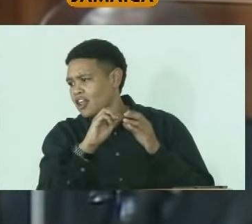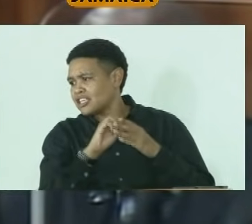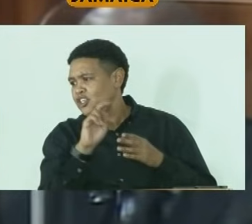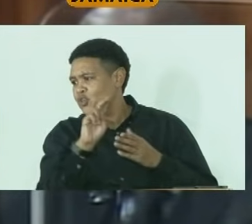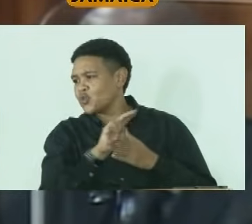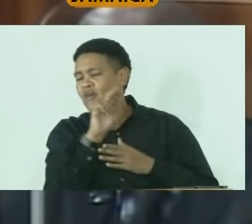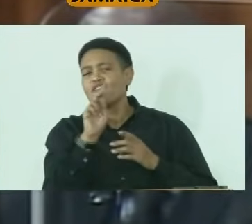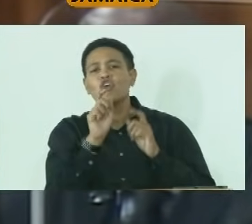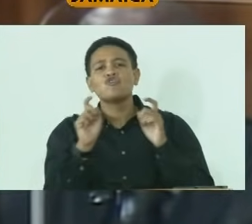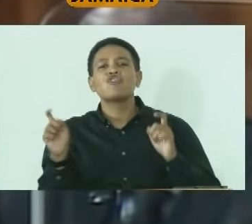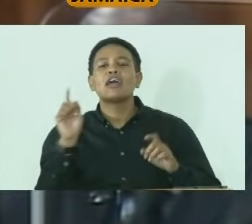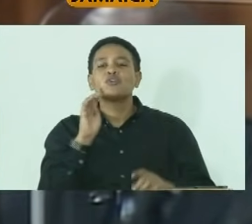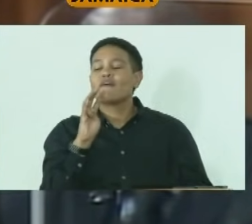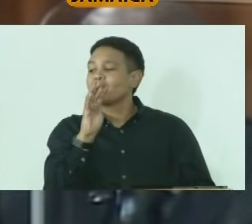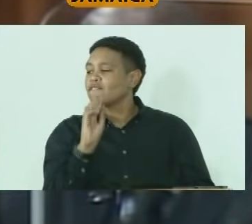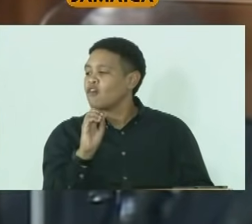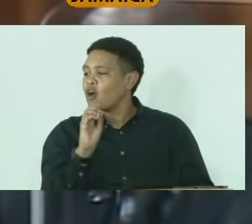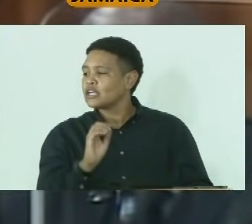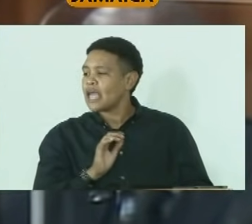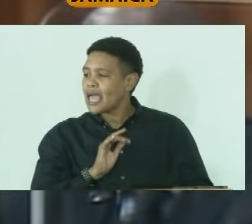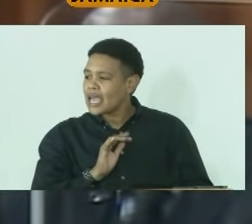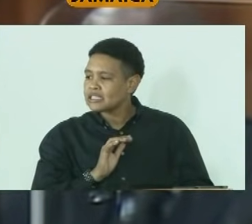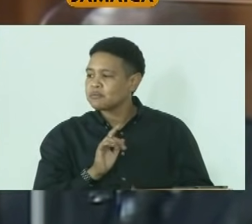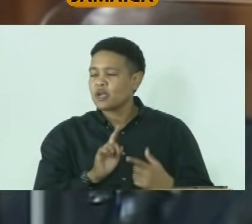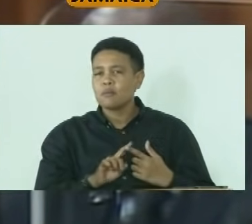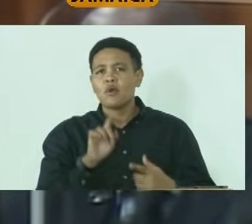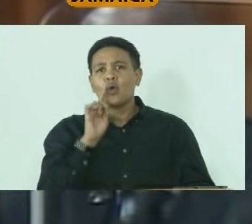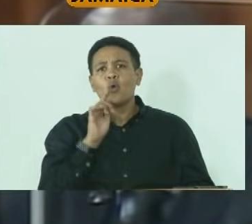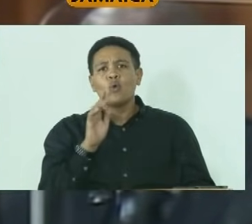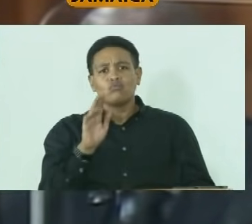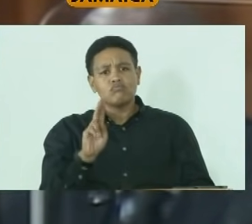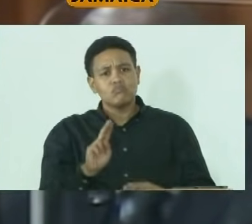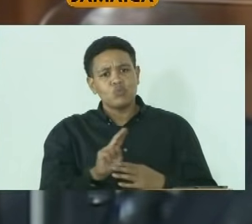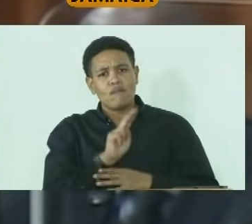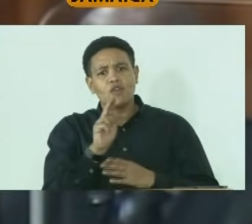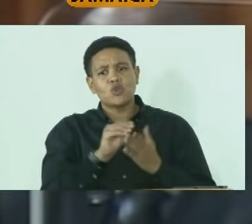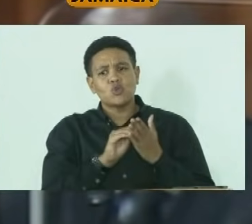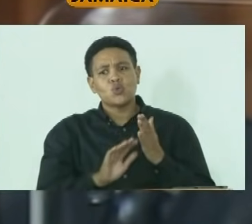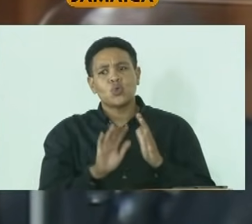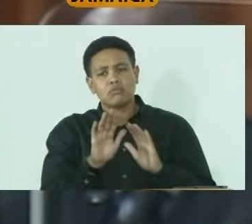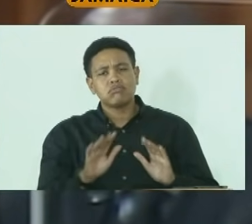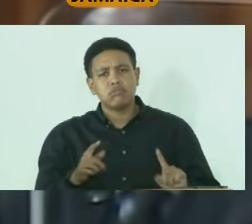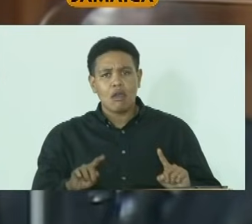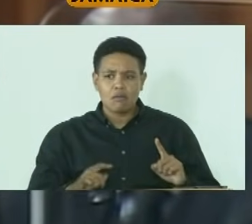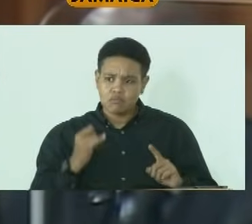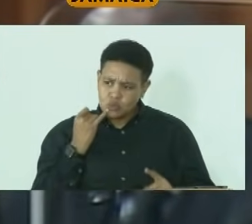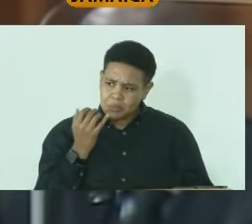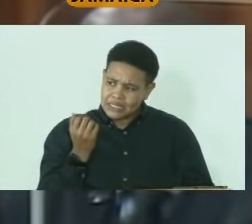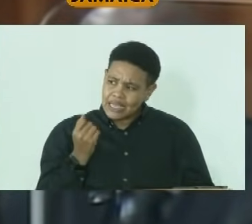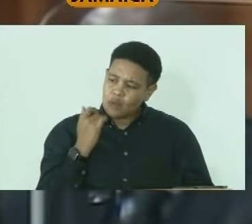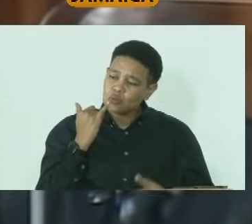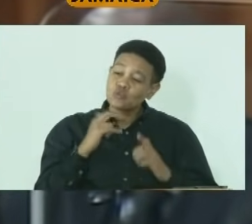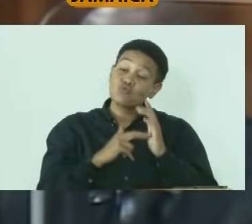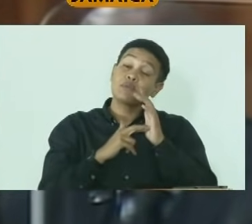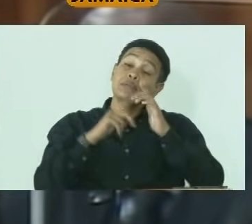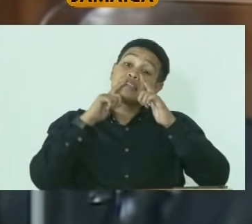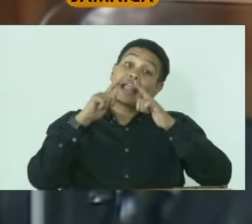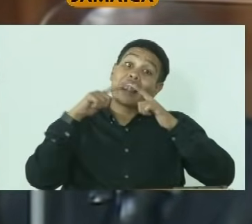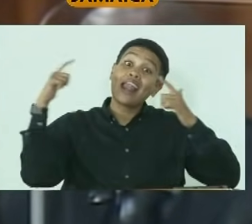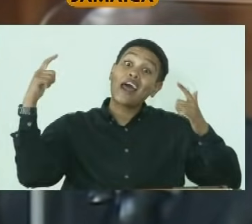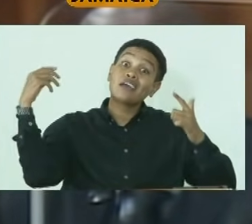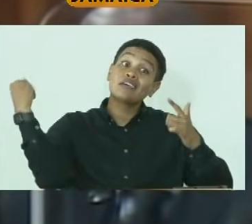to 40 exceptional and deserving university students, which represents the largest